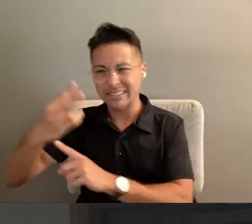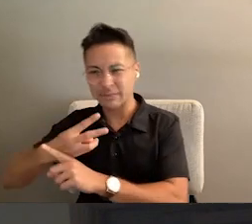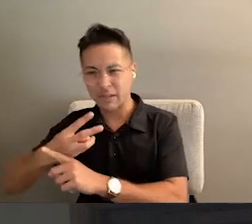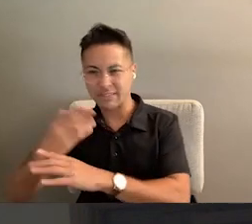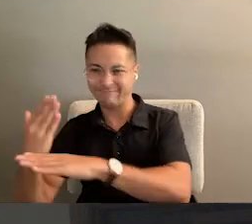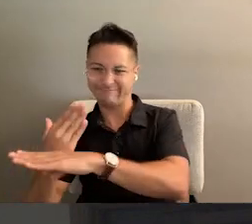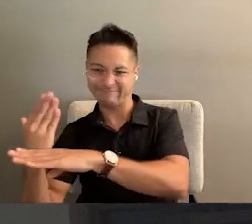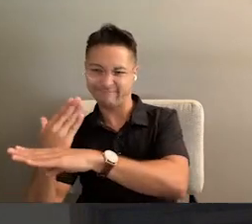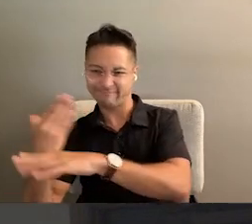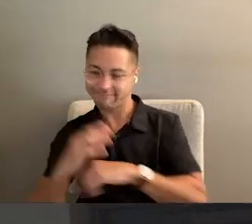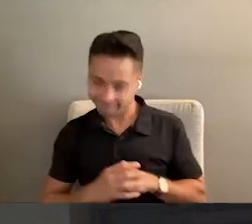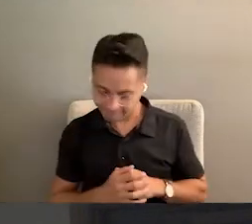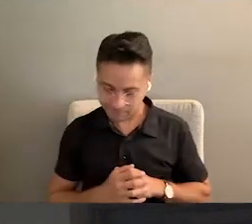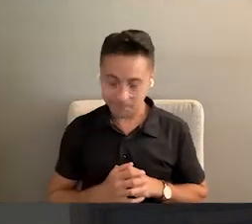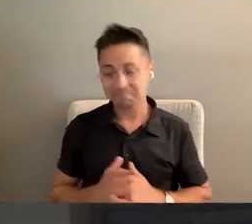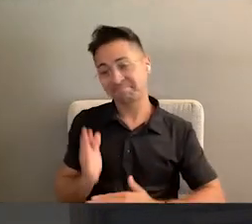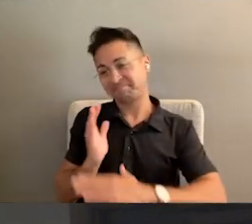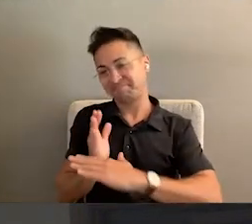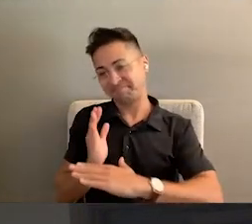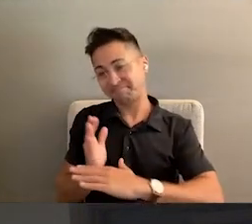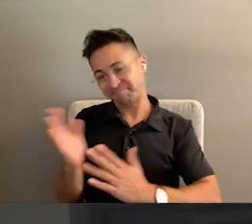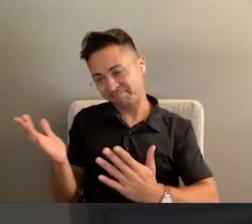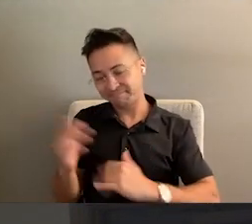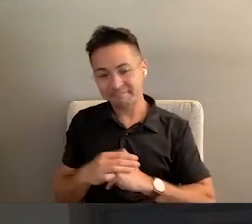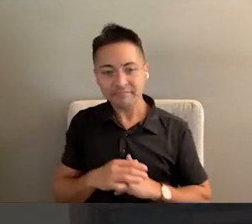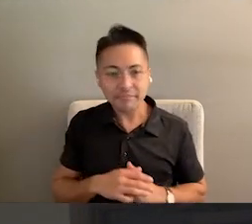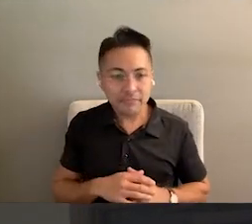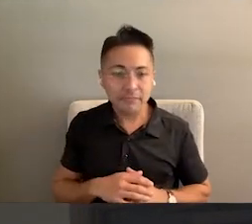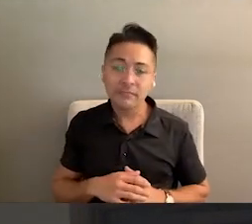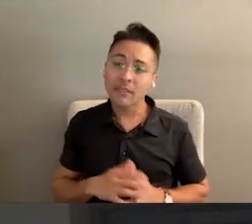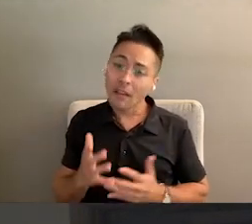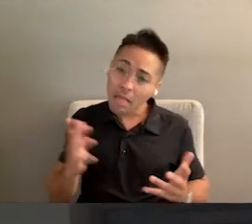about 6 months, okay? 4 to 6 months,